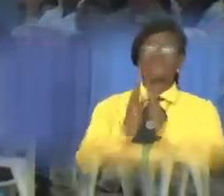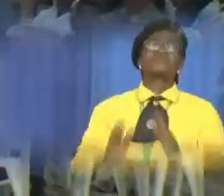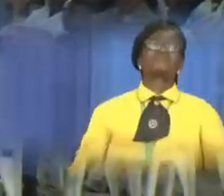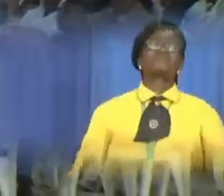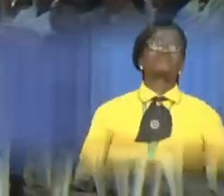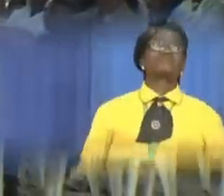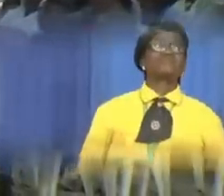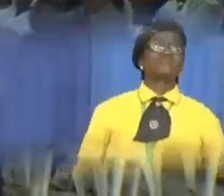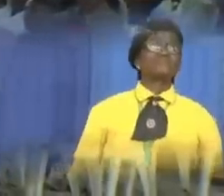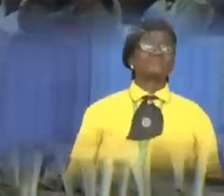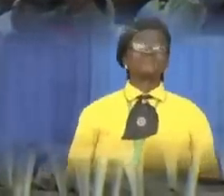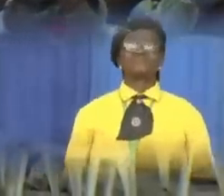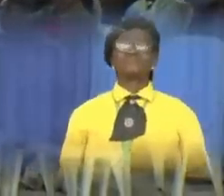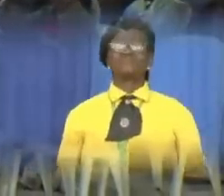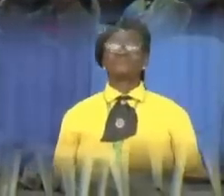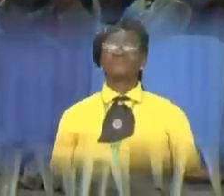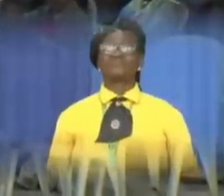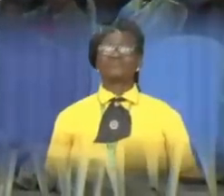You can start.